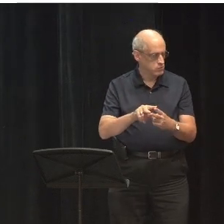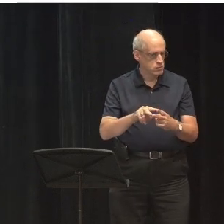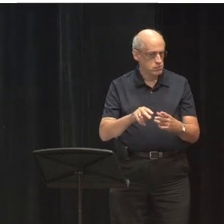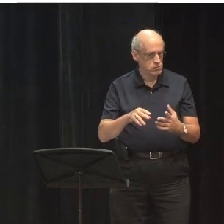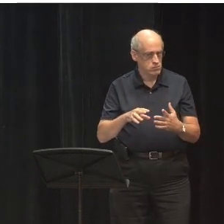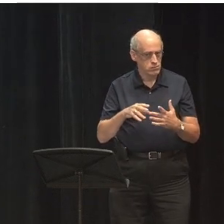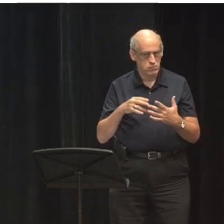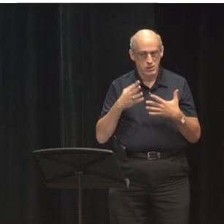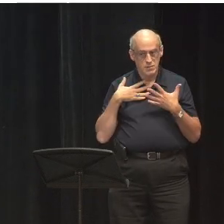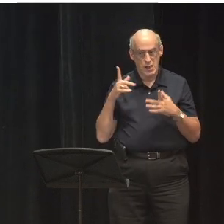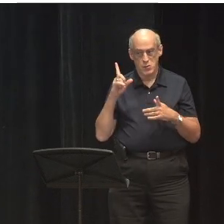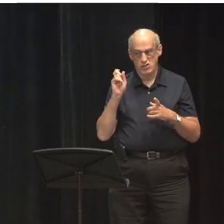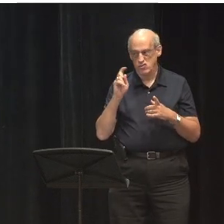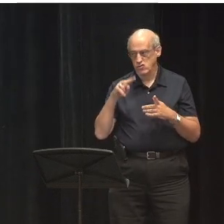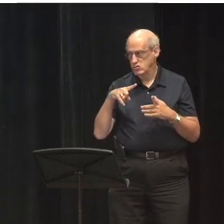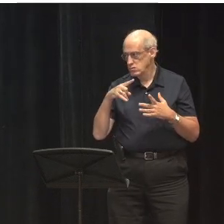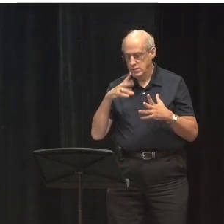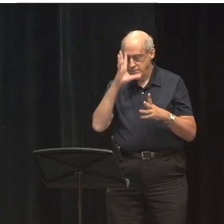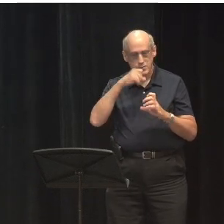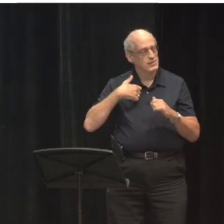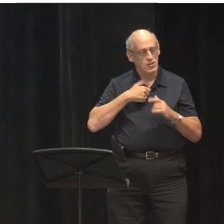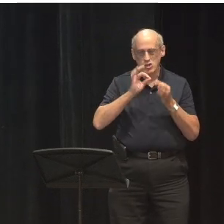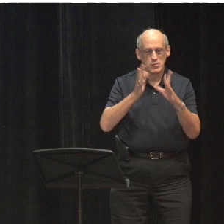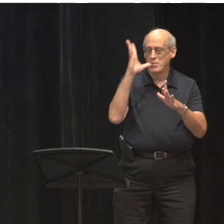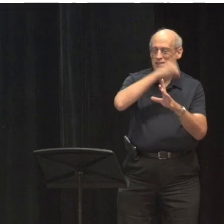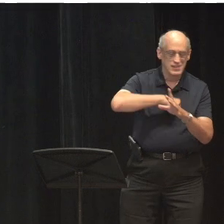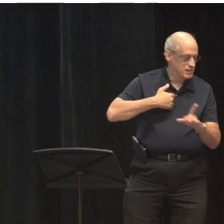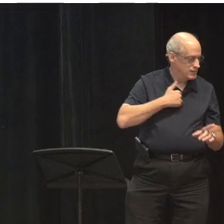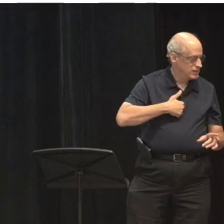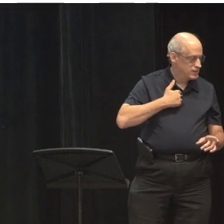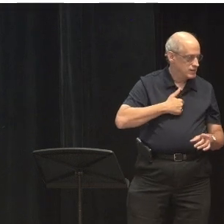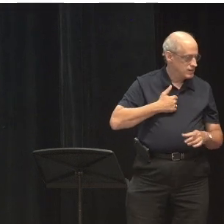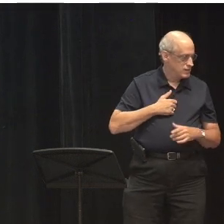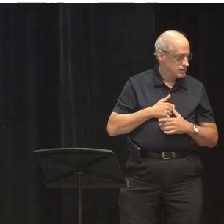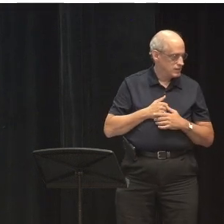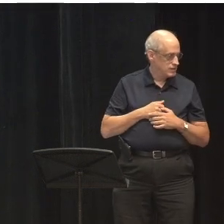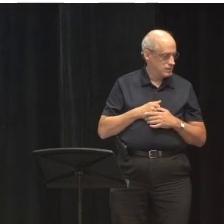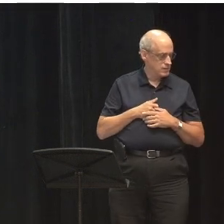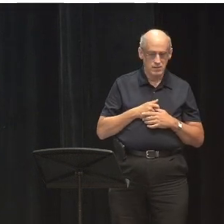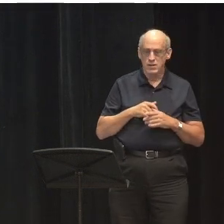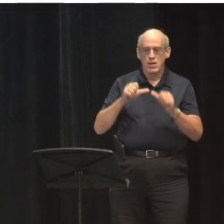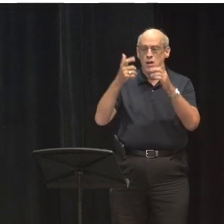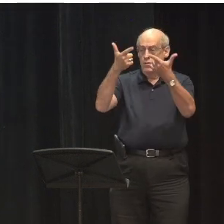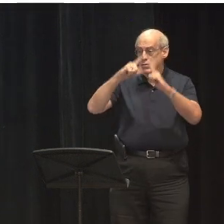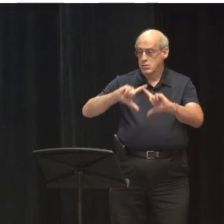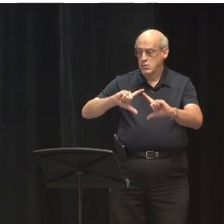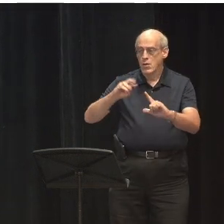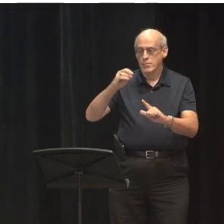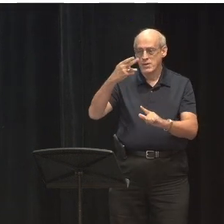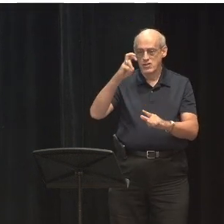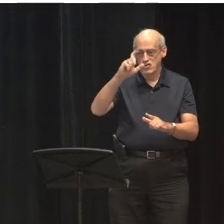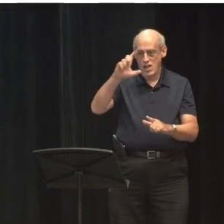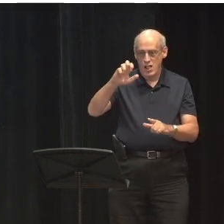And that's my only question. Thank you. Thank you. Move on to